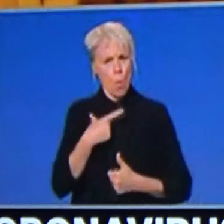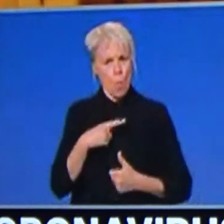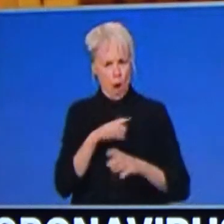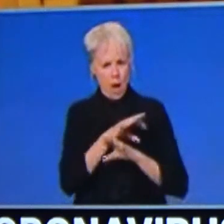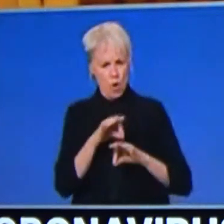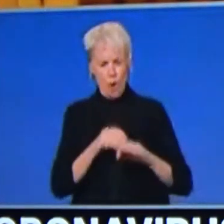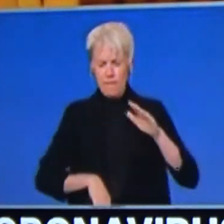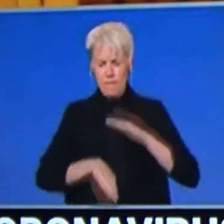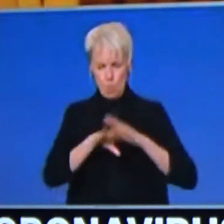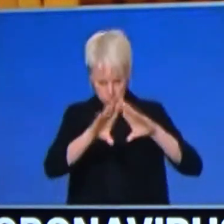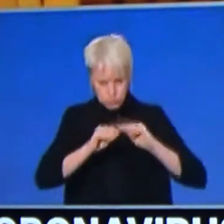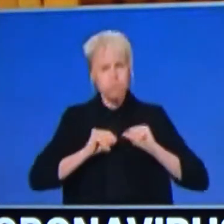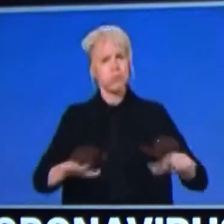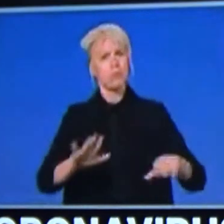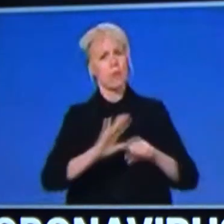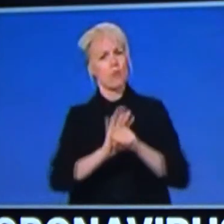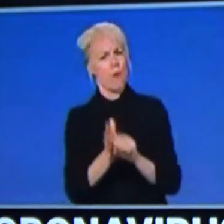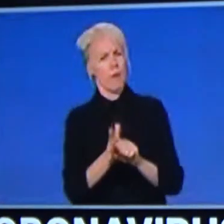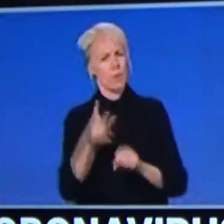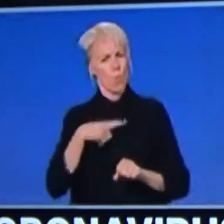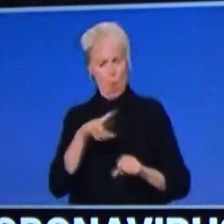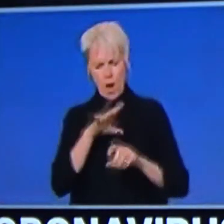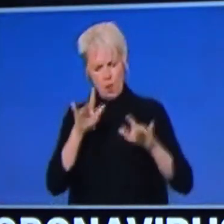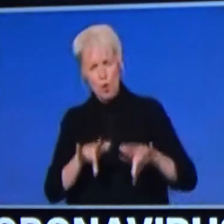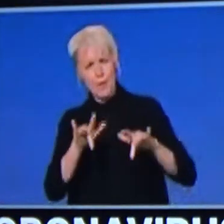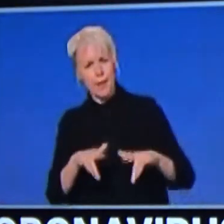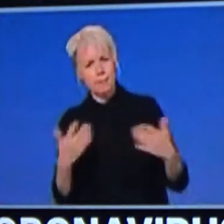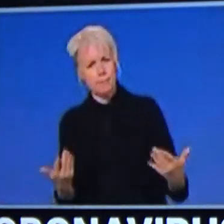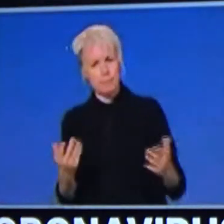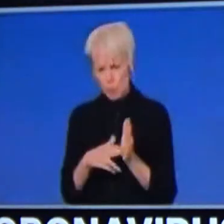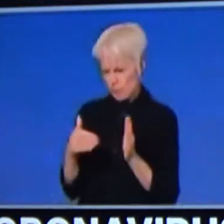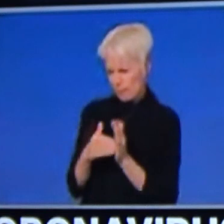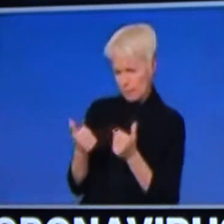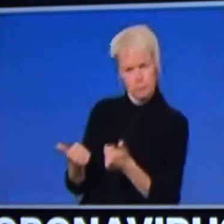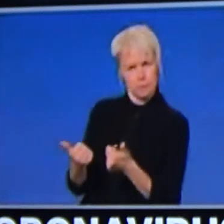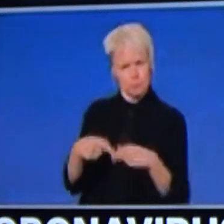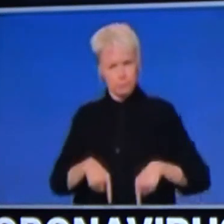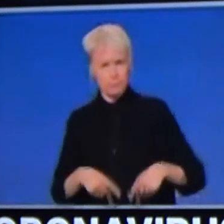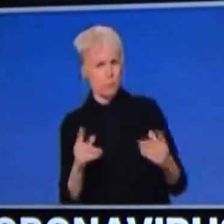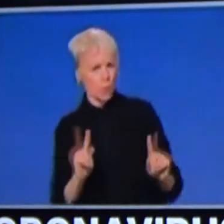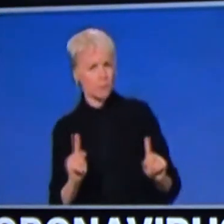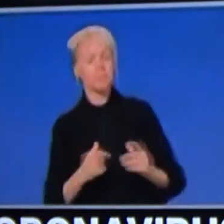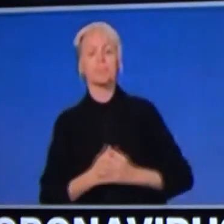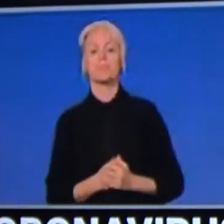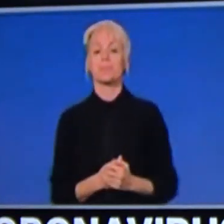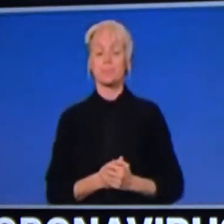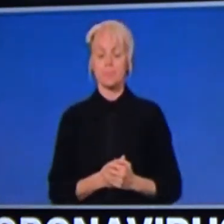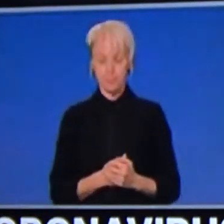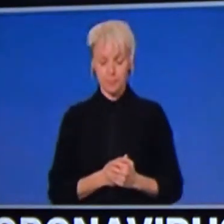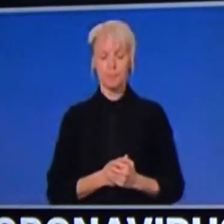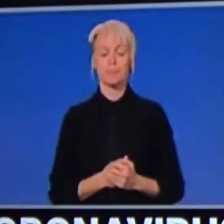it possible we'll get there some point in the near future? Well, as we observed today, and Professor Murphy will touch on this as well,